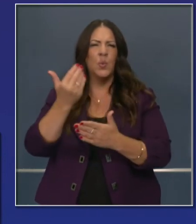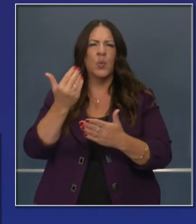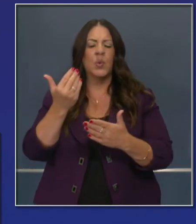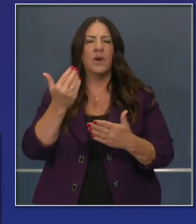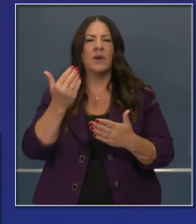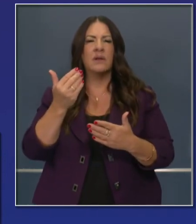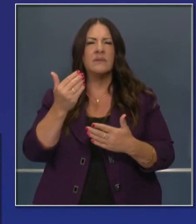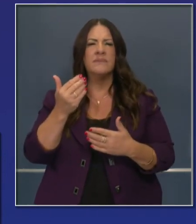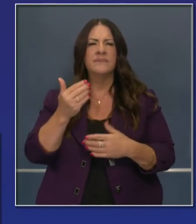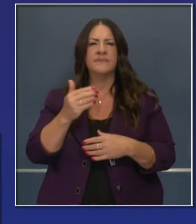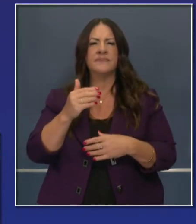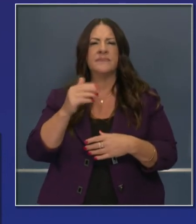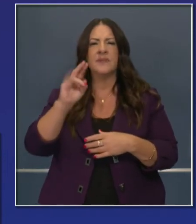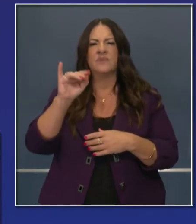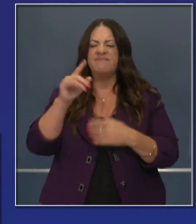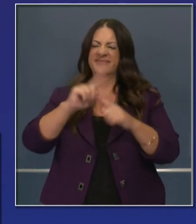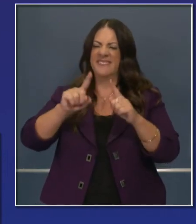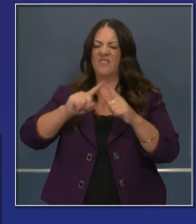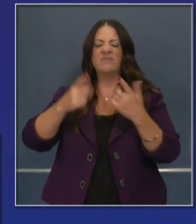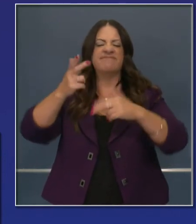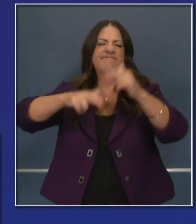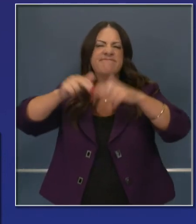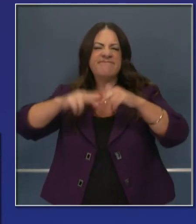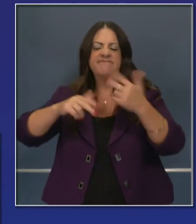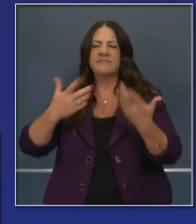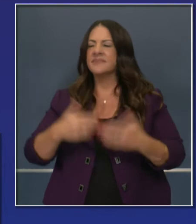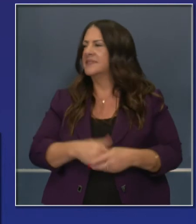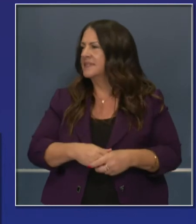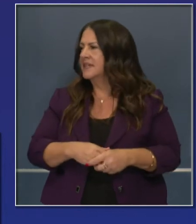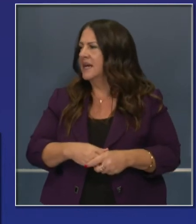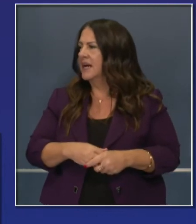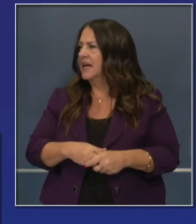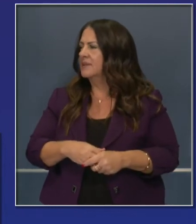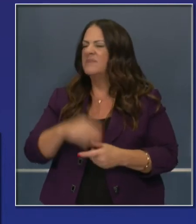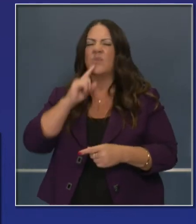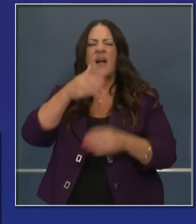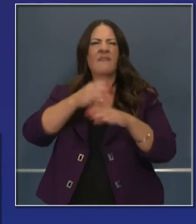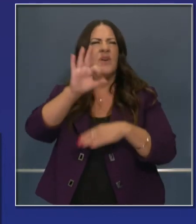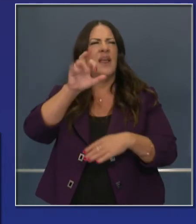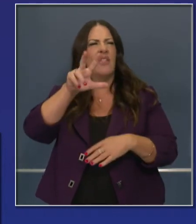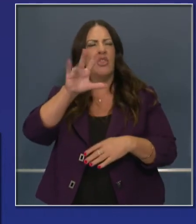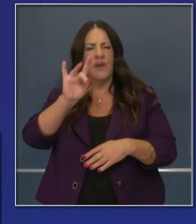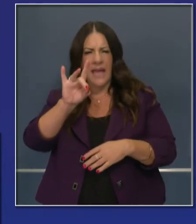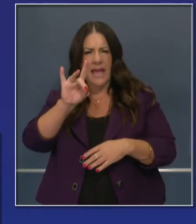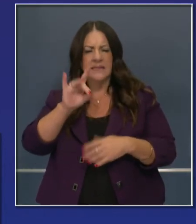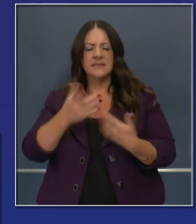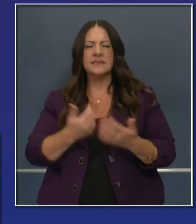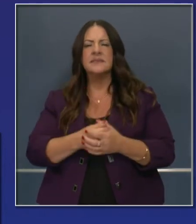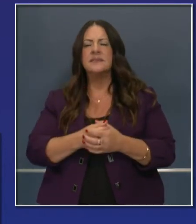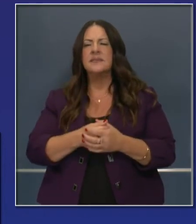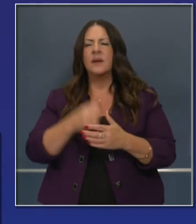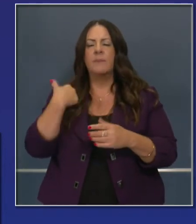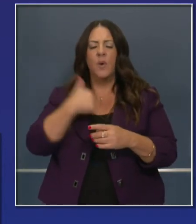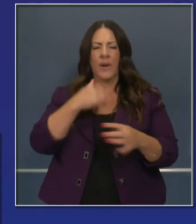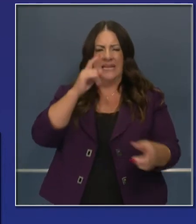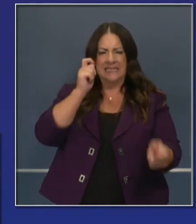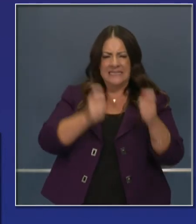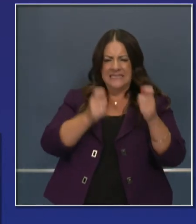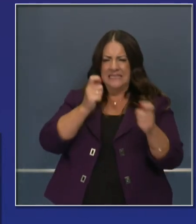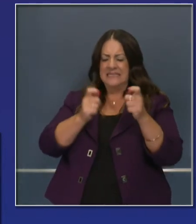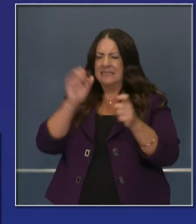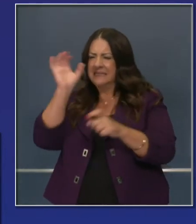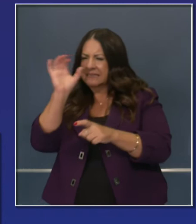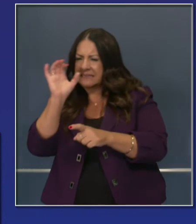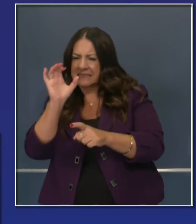This is not necessarily new construction. This is about innovation, adaptation, and I'll give you some examples here in a